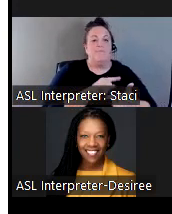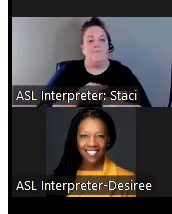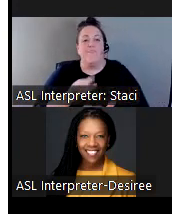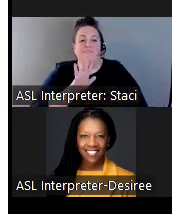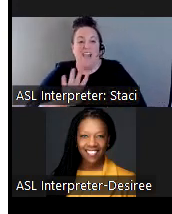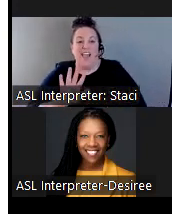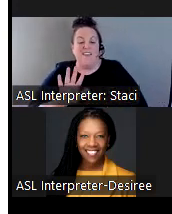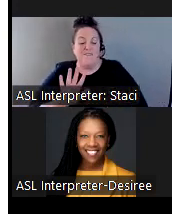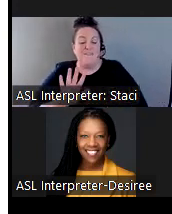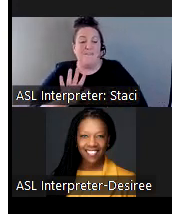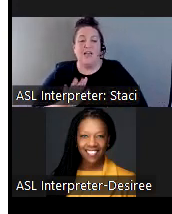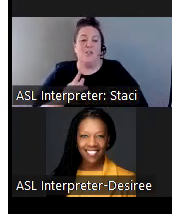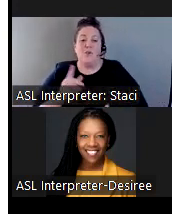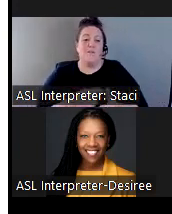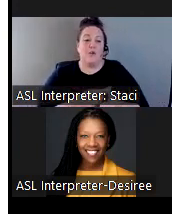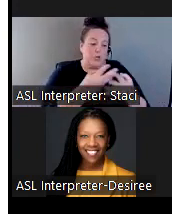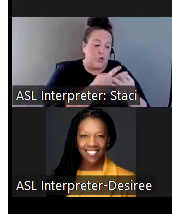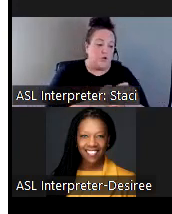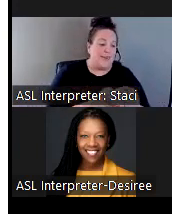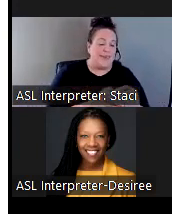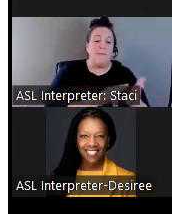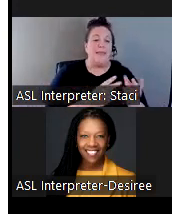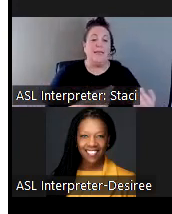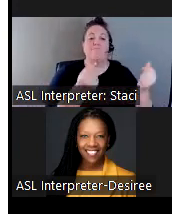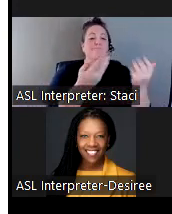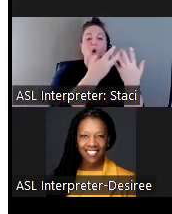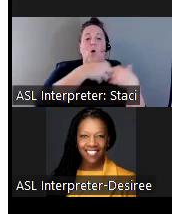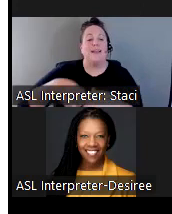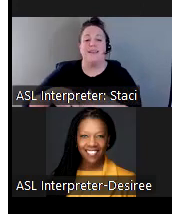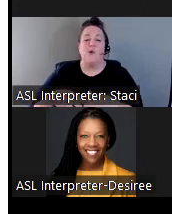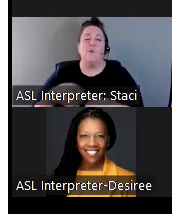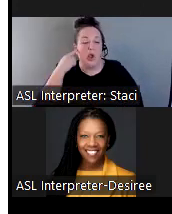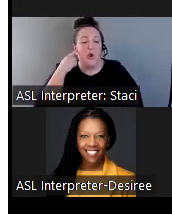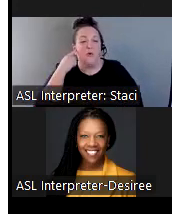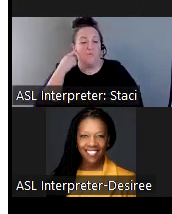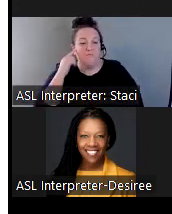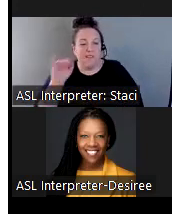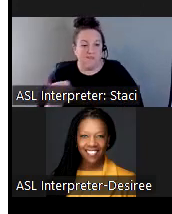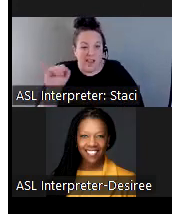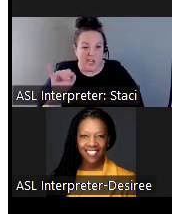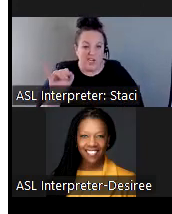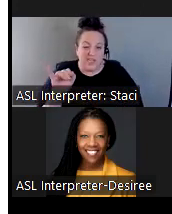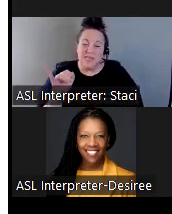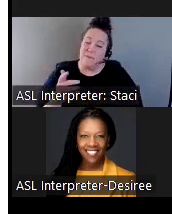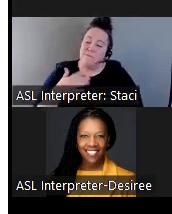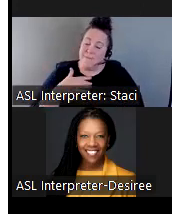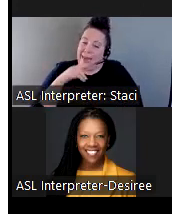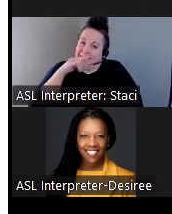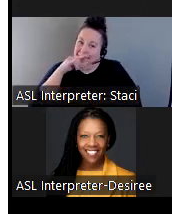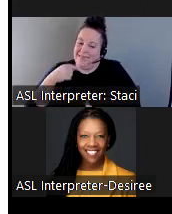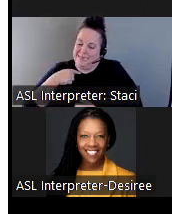first newborn hearing screen doesn't mean all things work out. We know kids have ear infections. God knows I do. Mine all did,